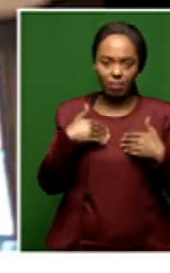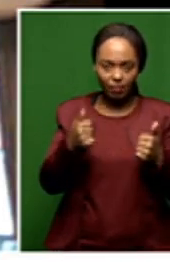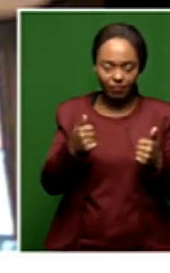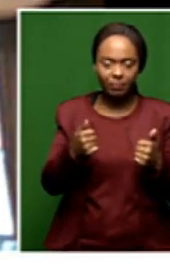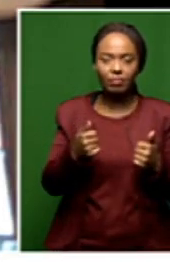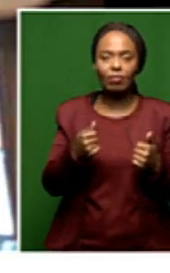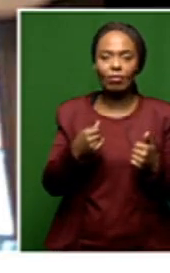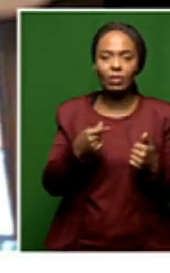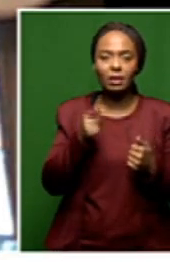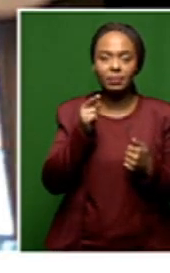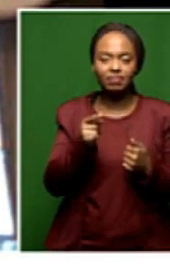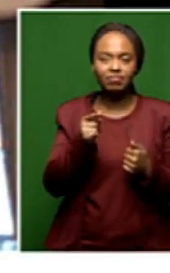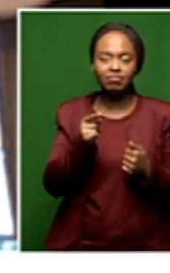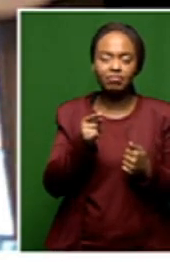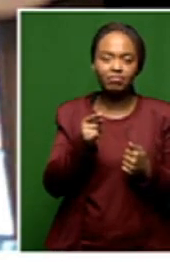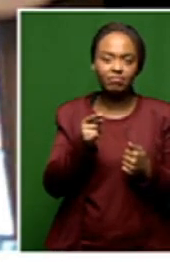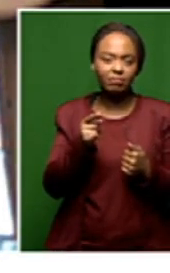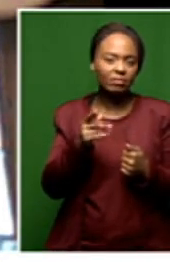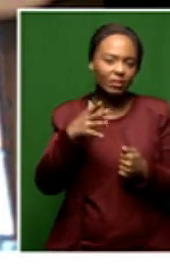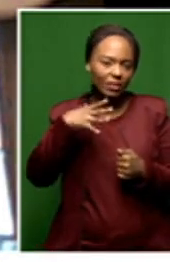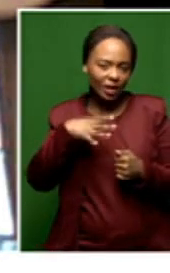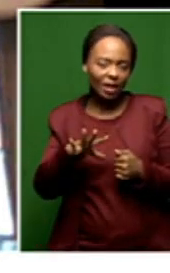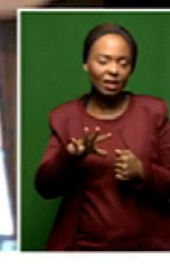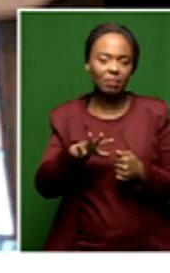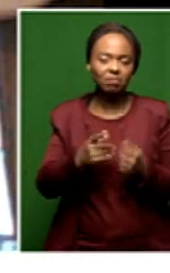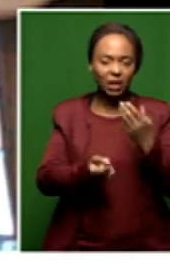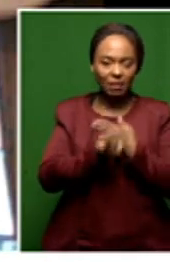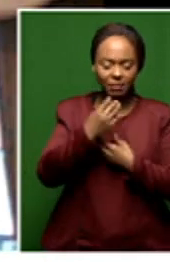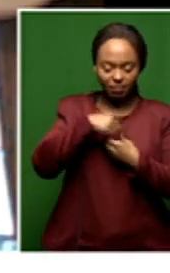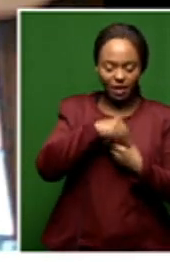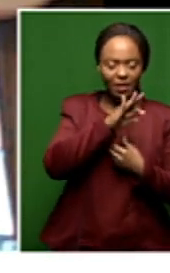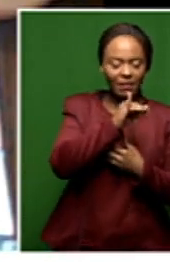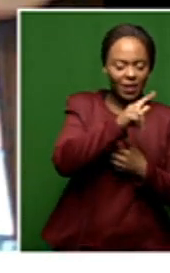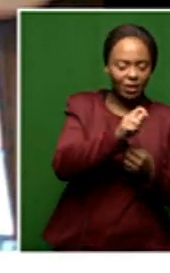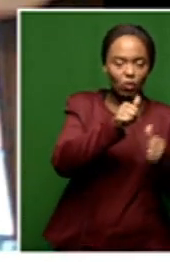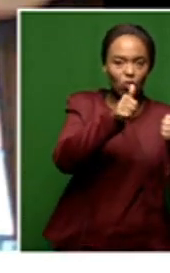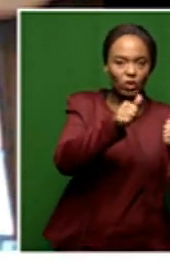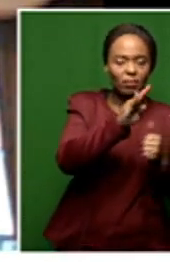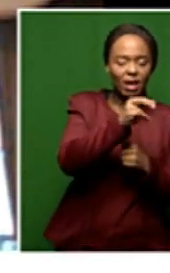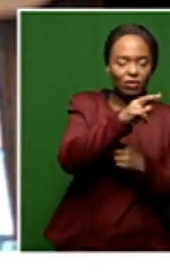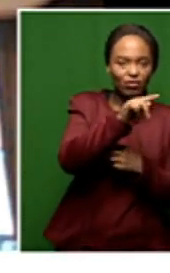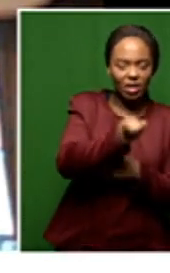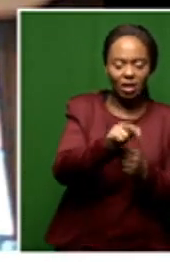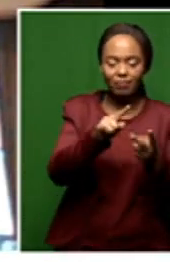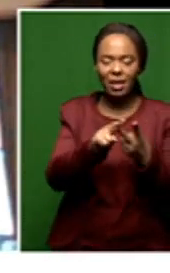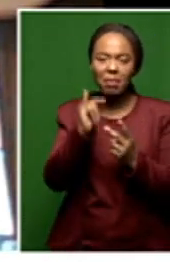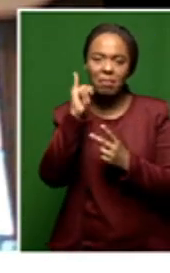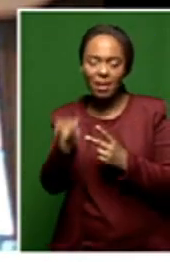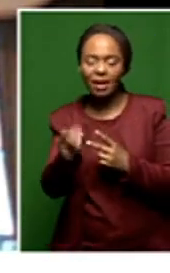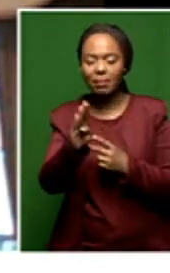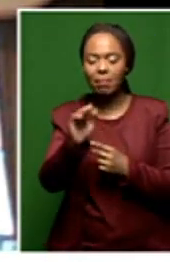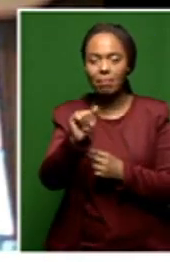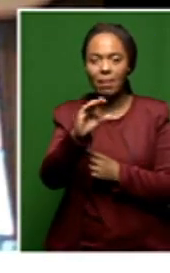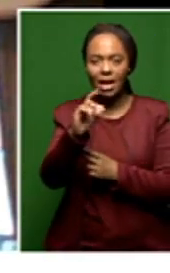there's a bit of a war that goes on in our guts between good bacteria and bad bacteria. And luckily for us, the